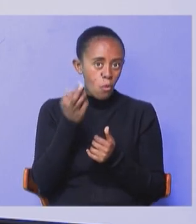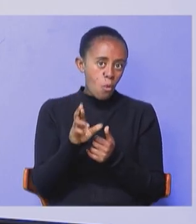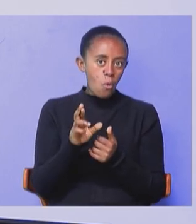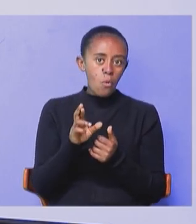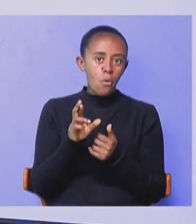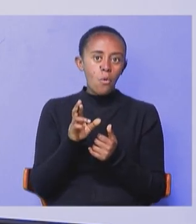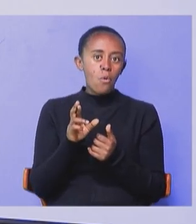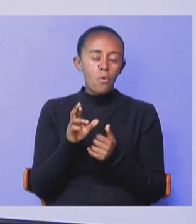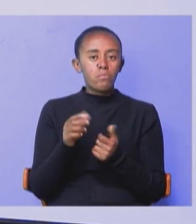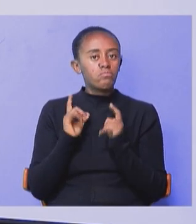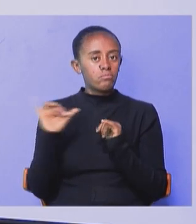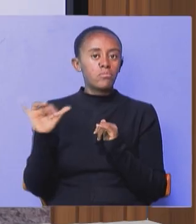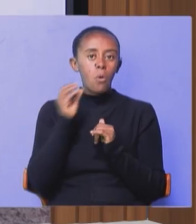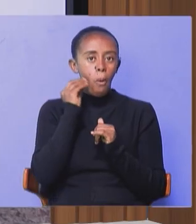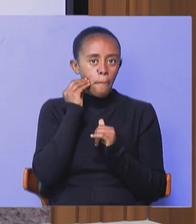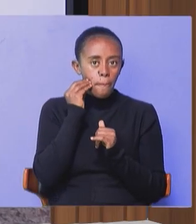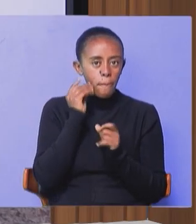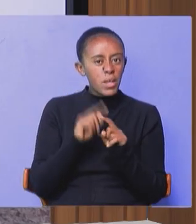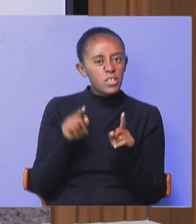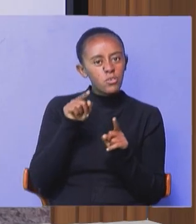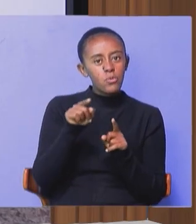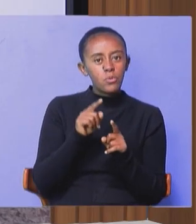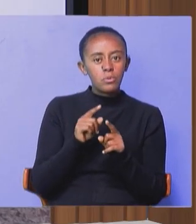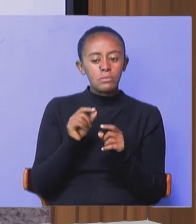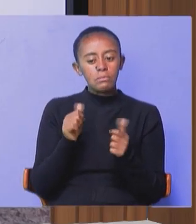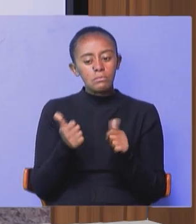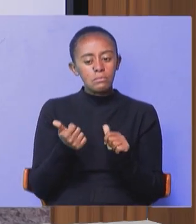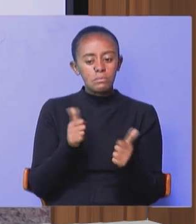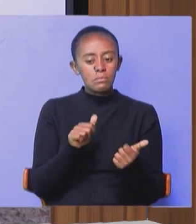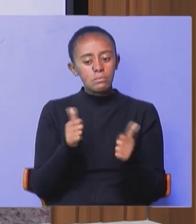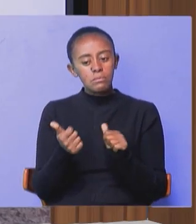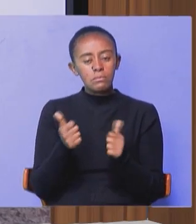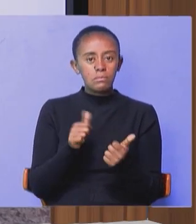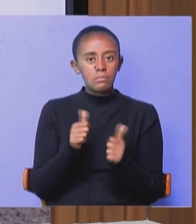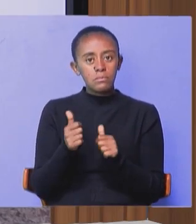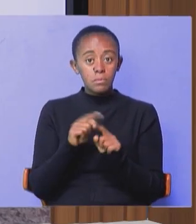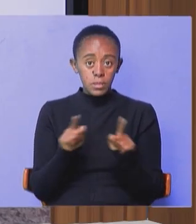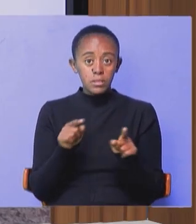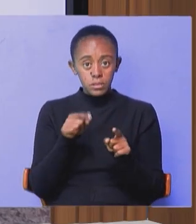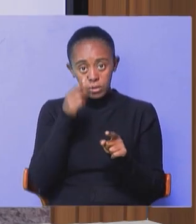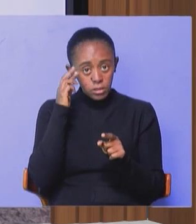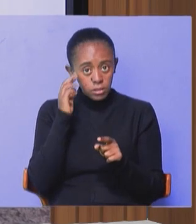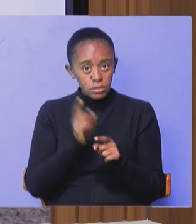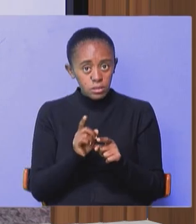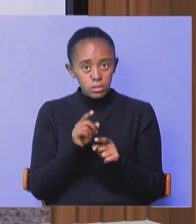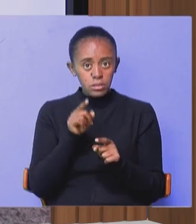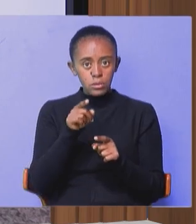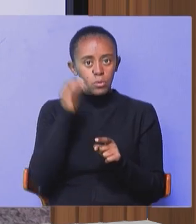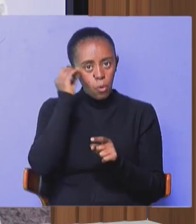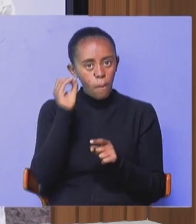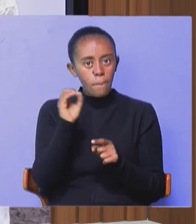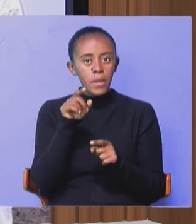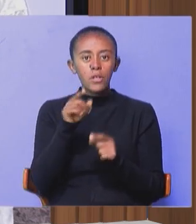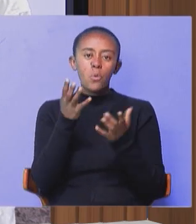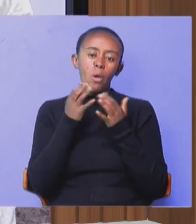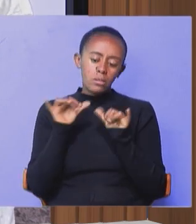leaving home, but you are uncertain about it, but in this case, you're giving the opinion that you want